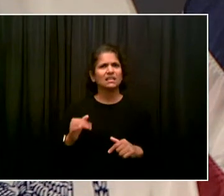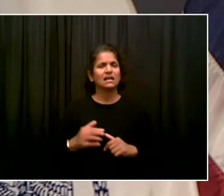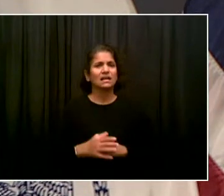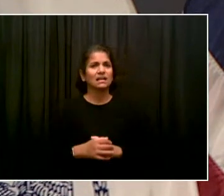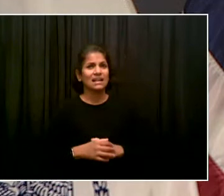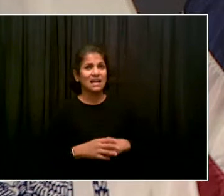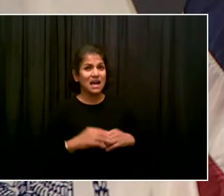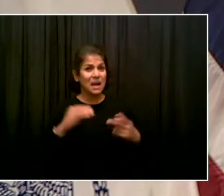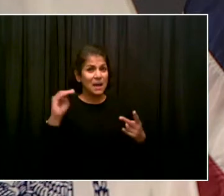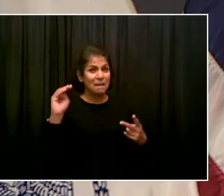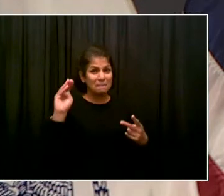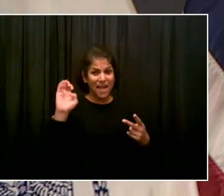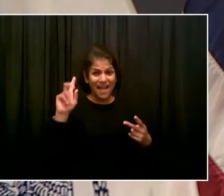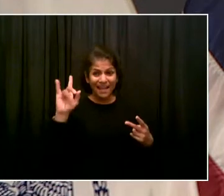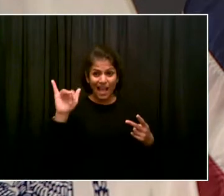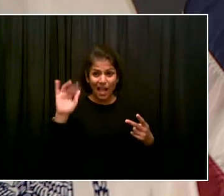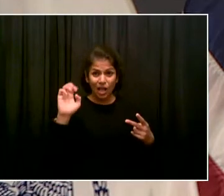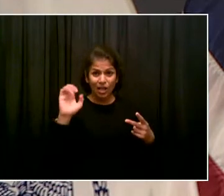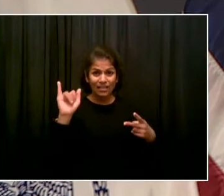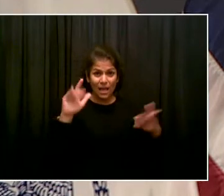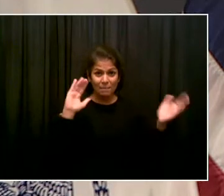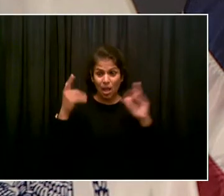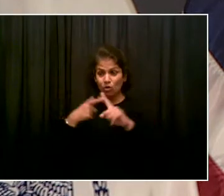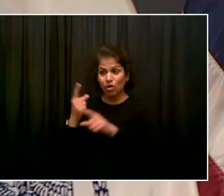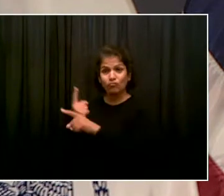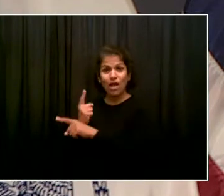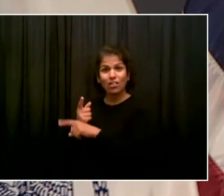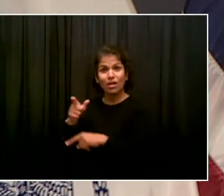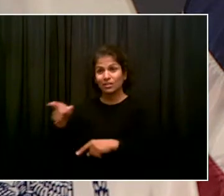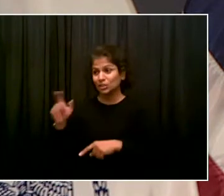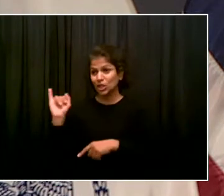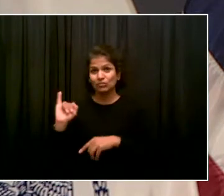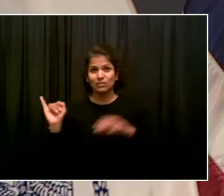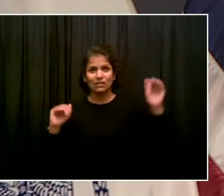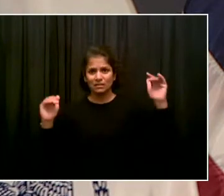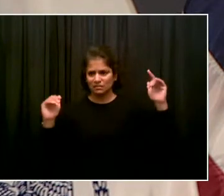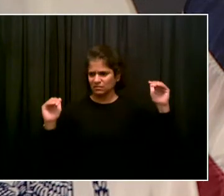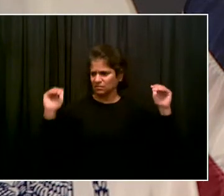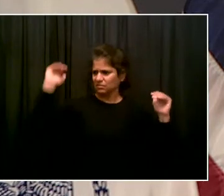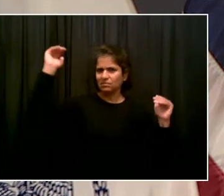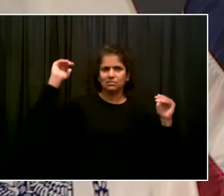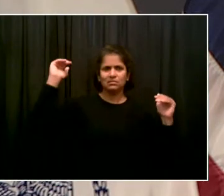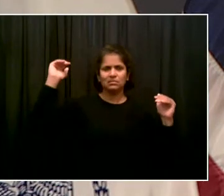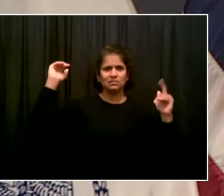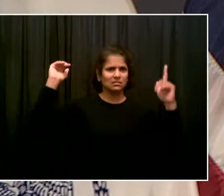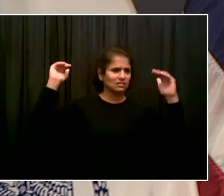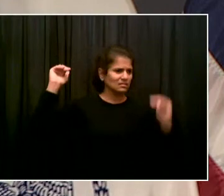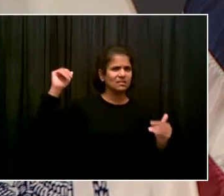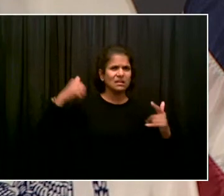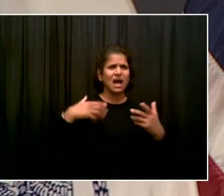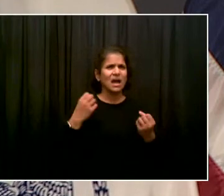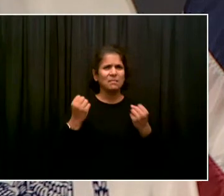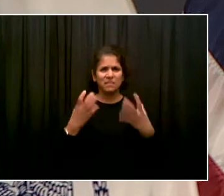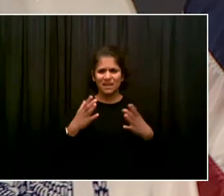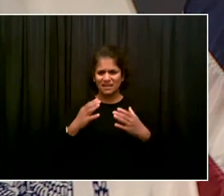under the union plan. And they say, for example, a lot of doctors won't take the plan. They're afraid that their health